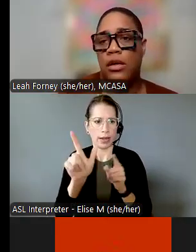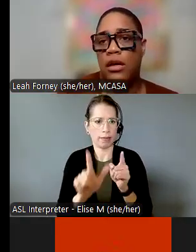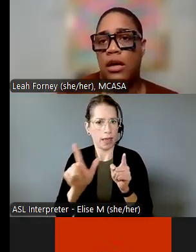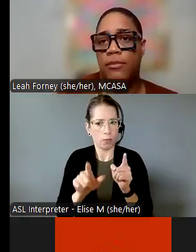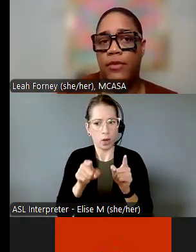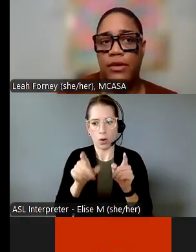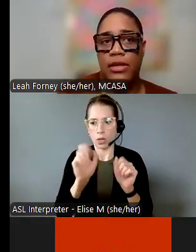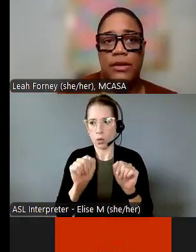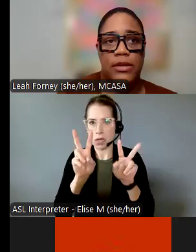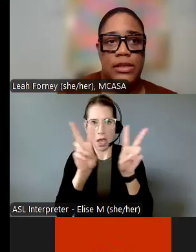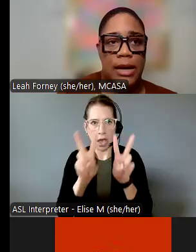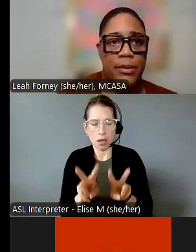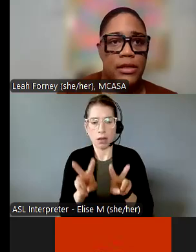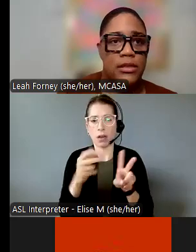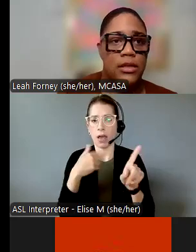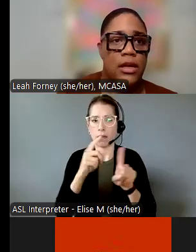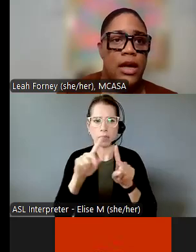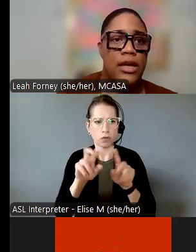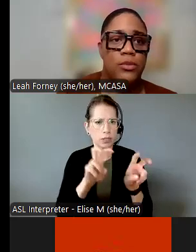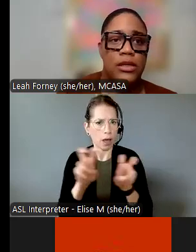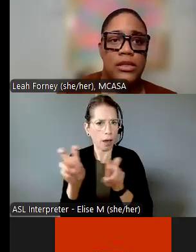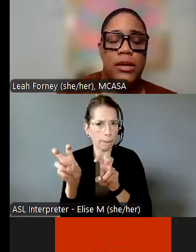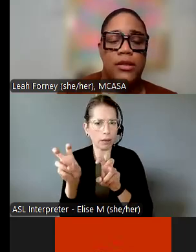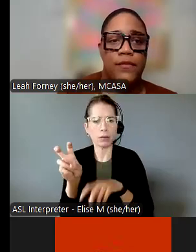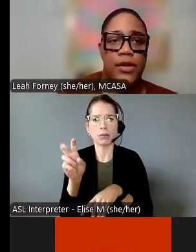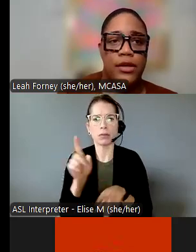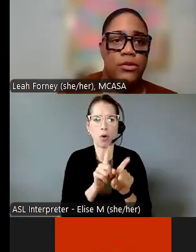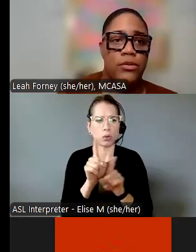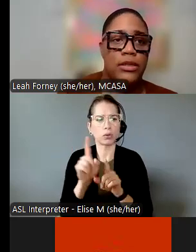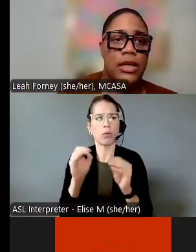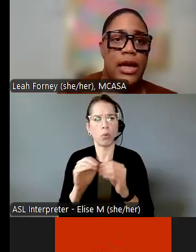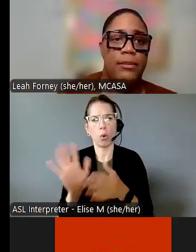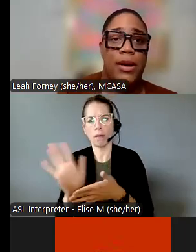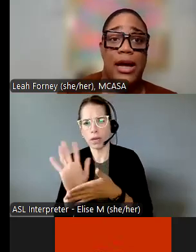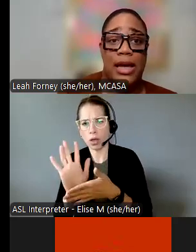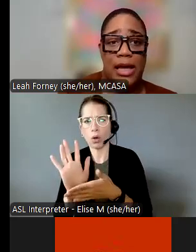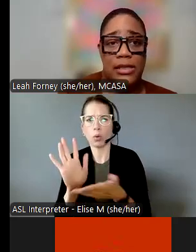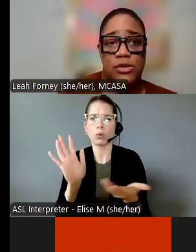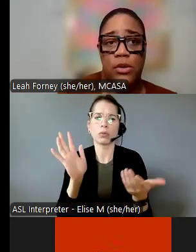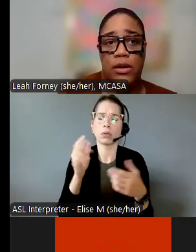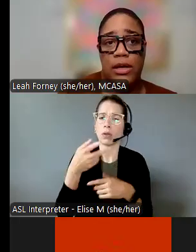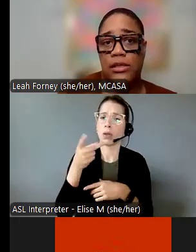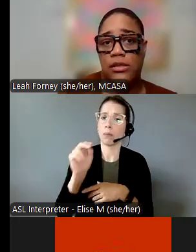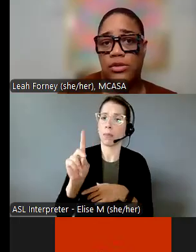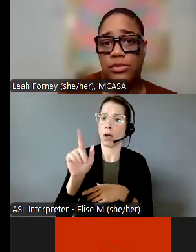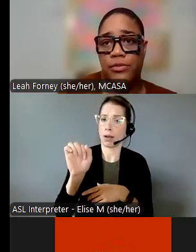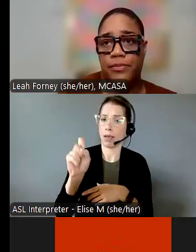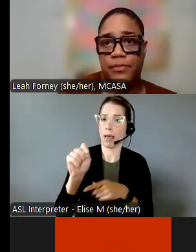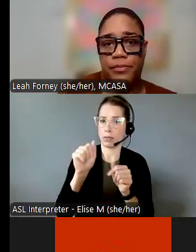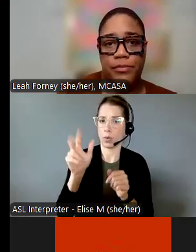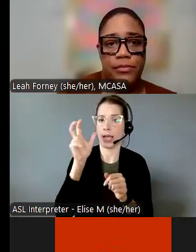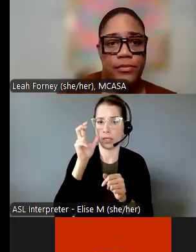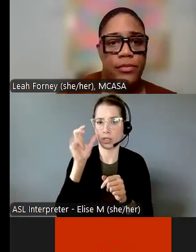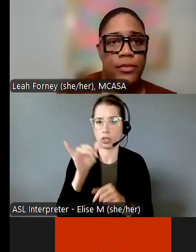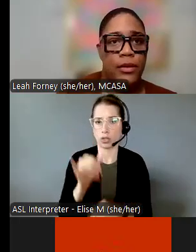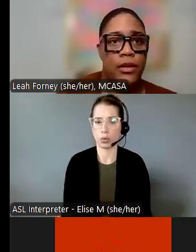out, various different topics, as well as some other videos and podcasts that you all can listen to.